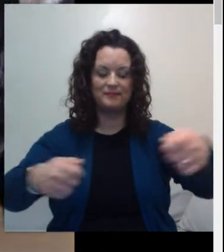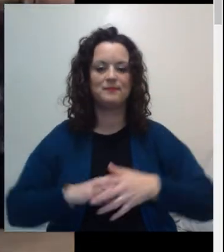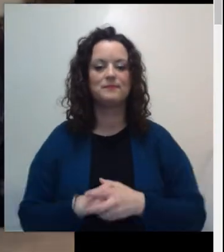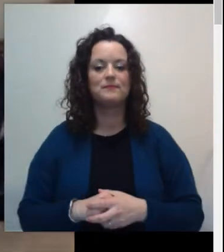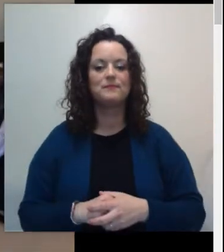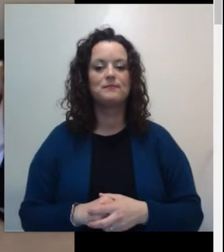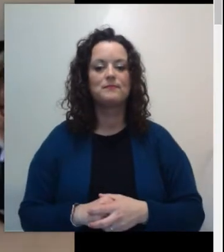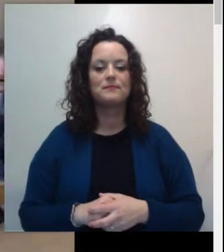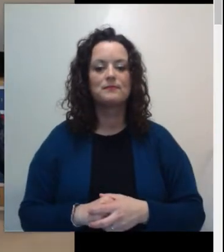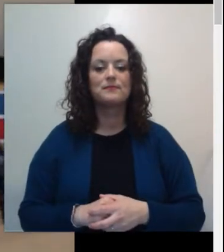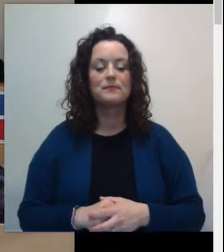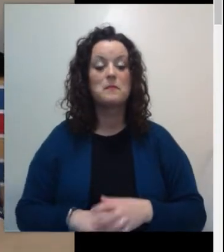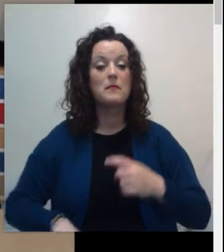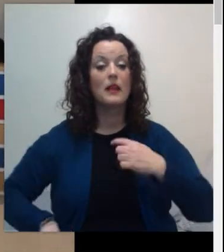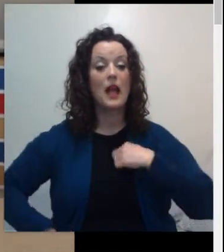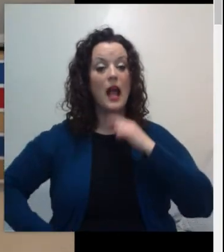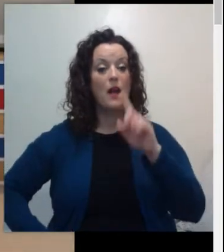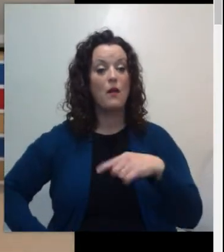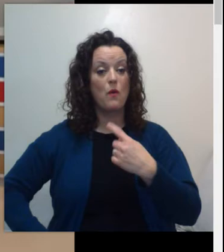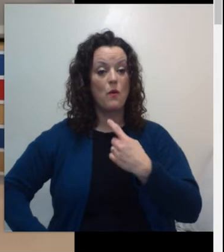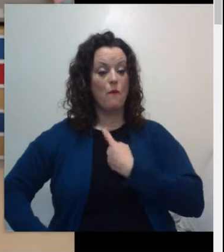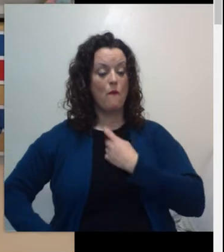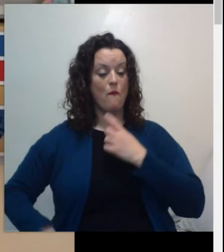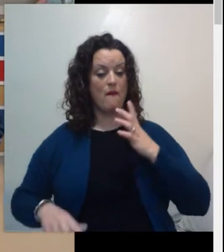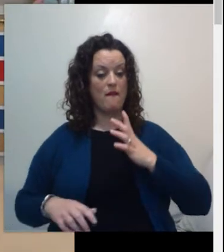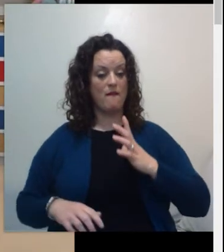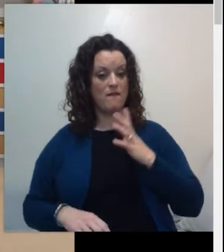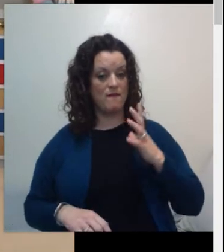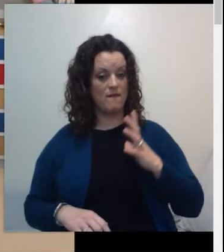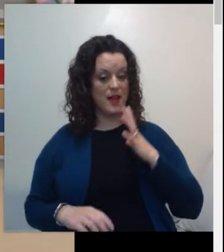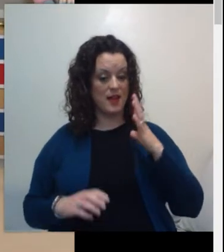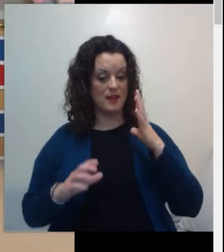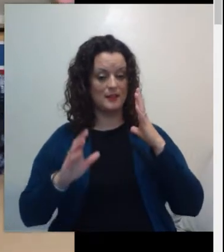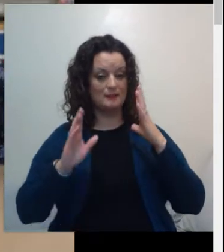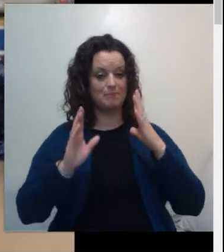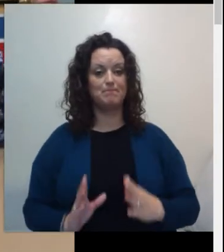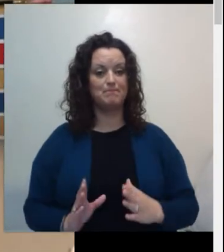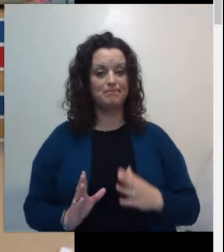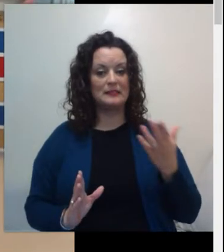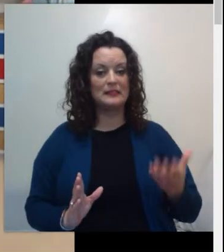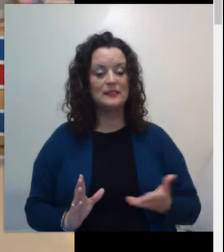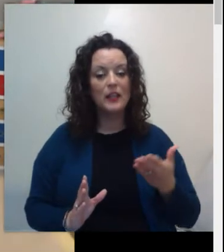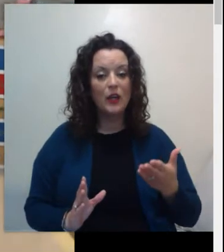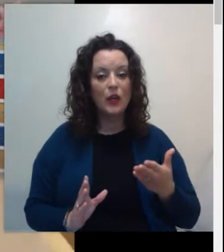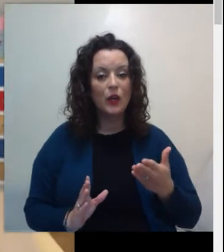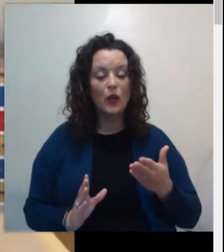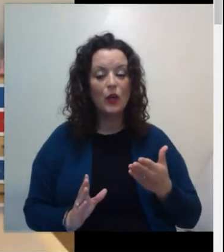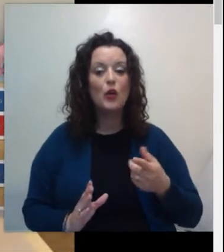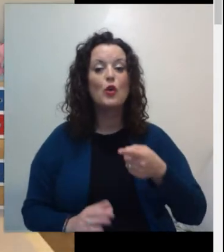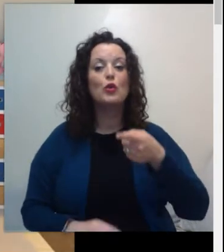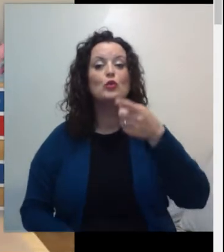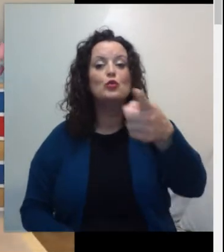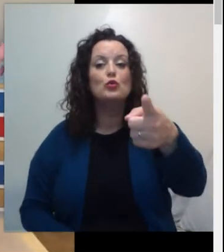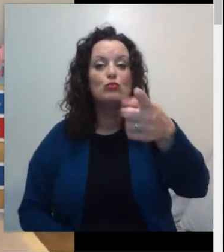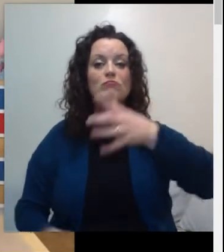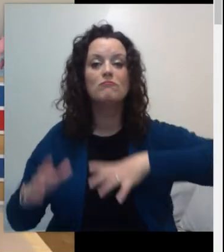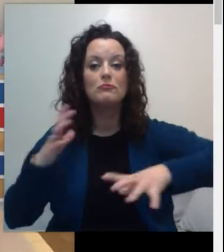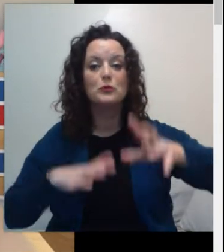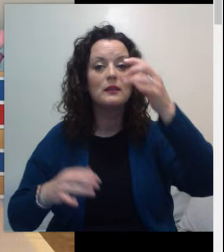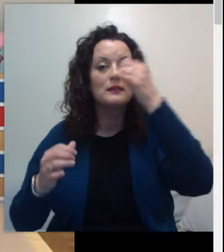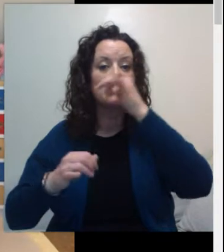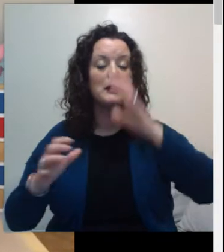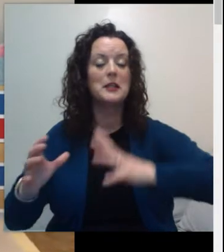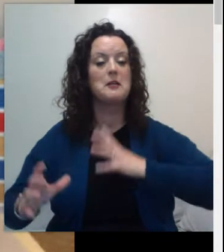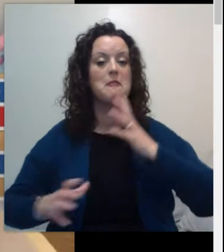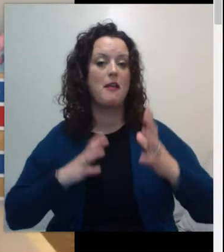I'm not the only fancy one who's here right now, because you guys are dressed silly or fancy or however